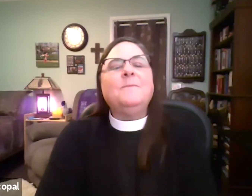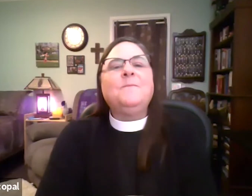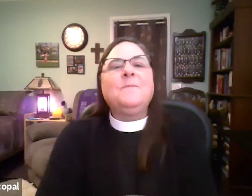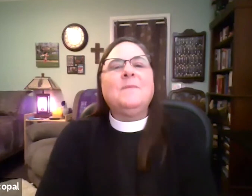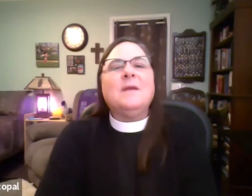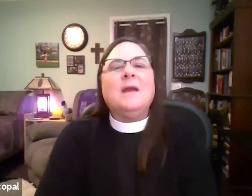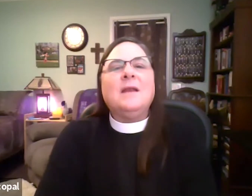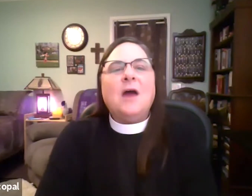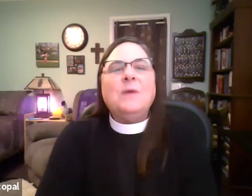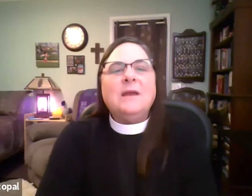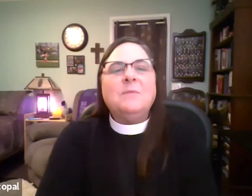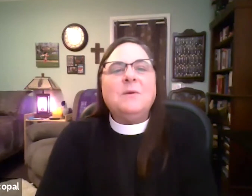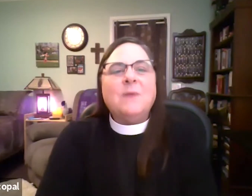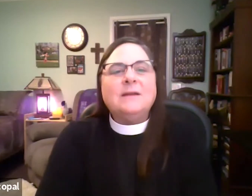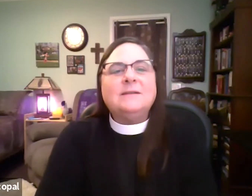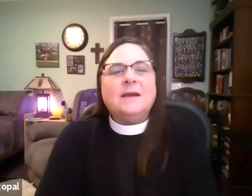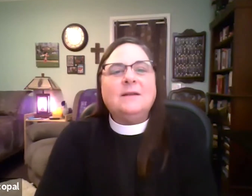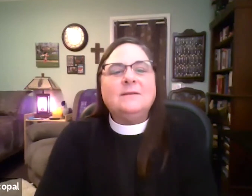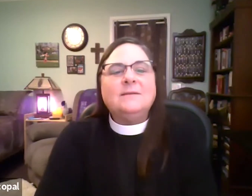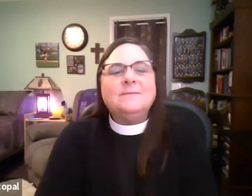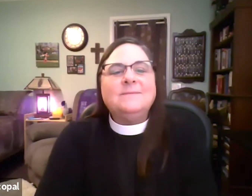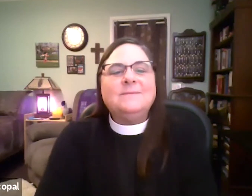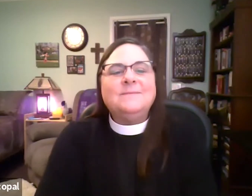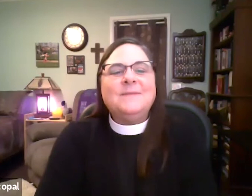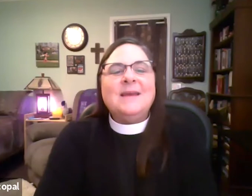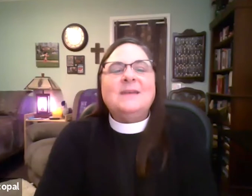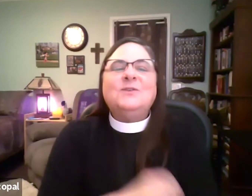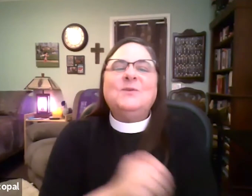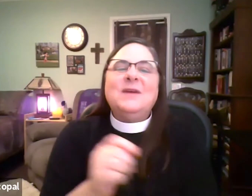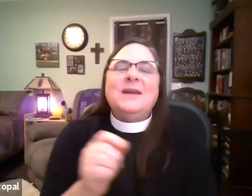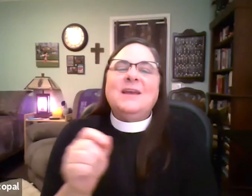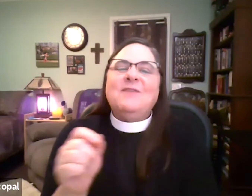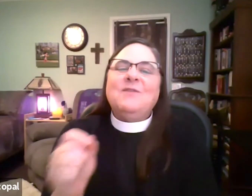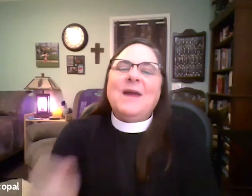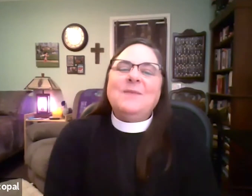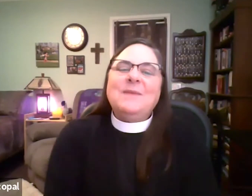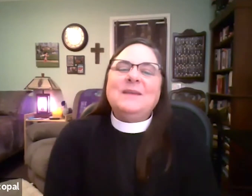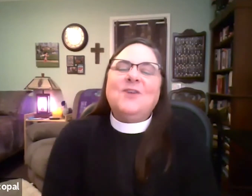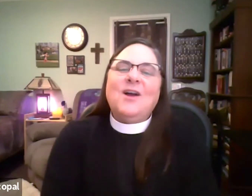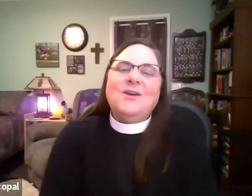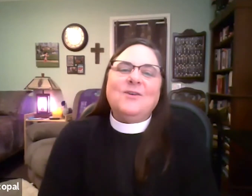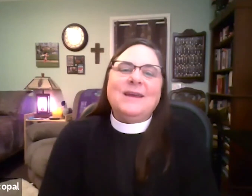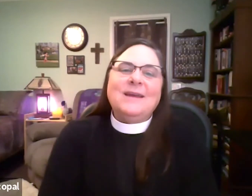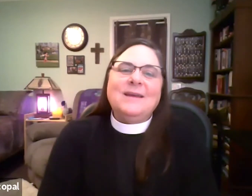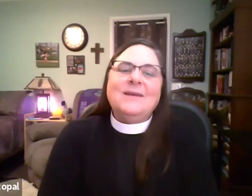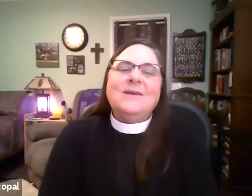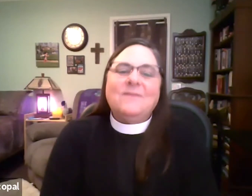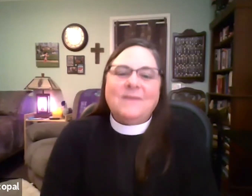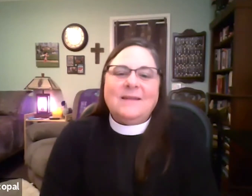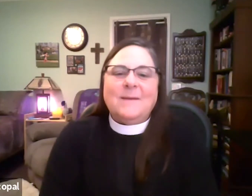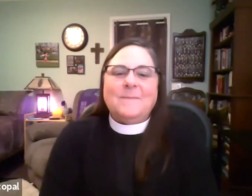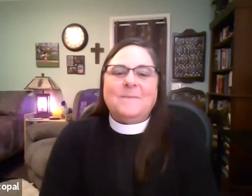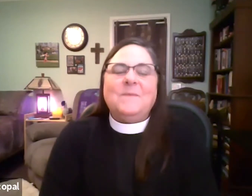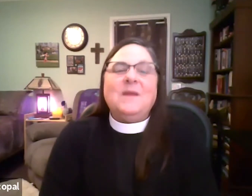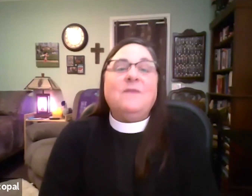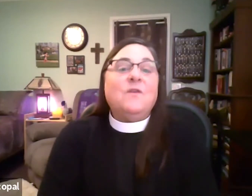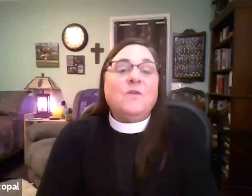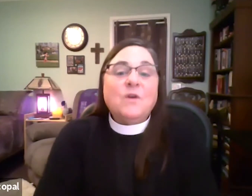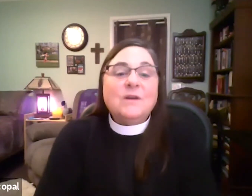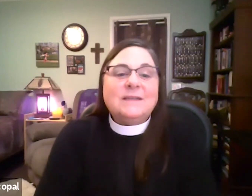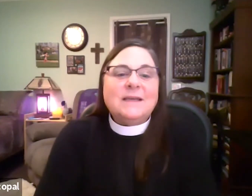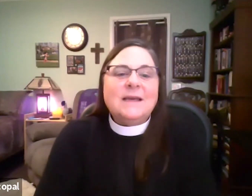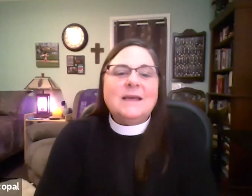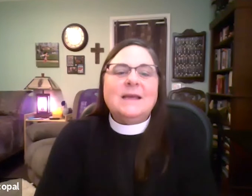you, and now we can be reconciled. So if your enemies are hungry, feed them. If